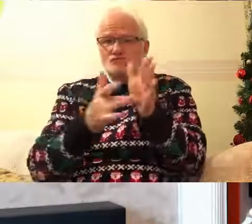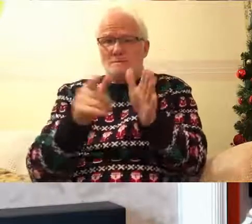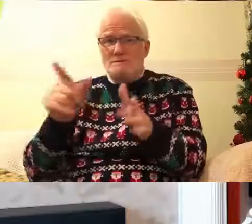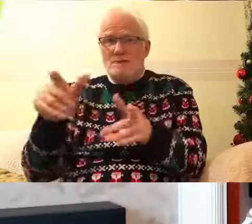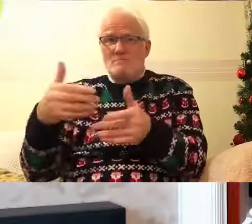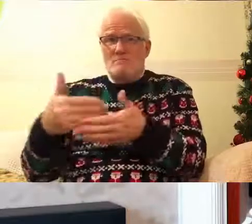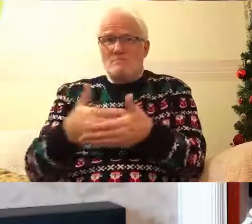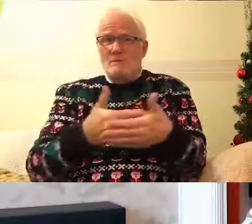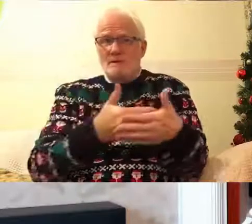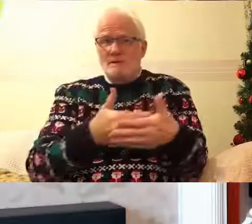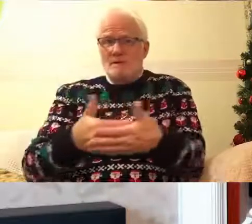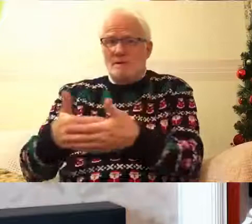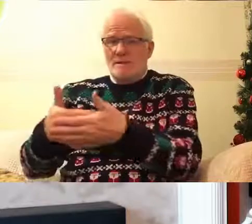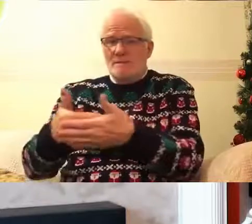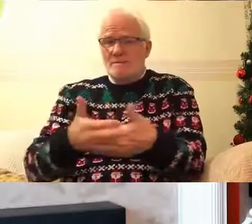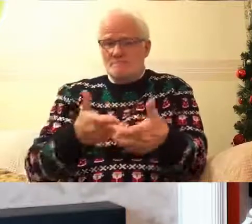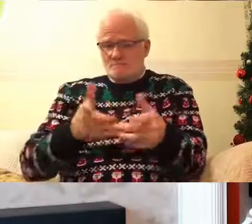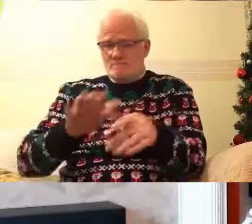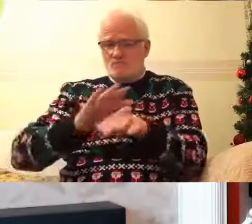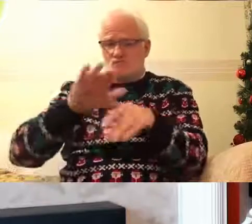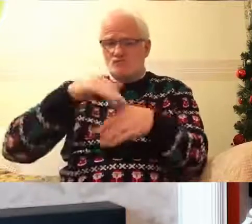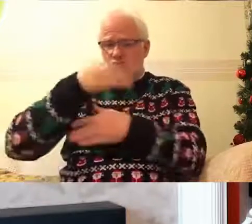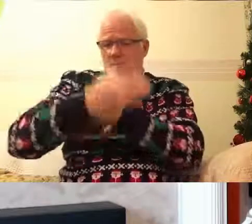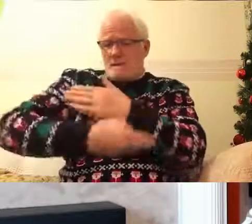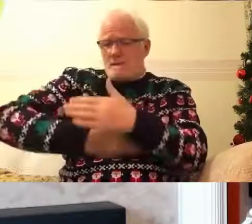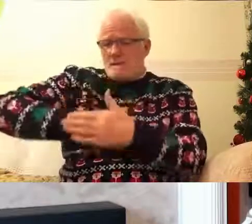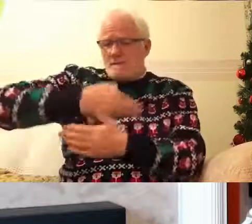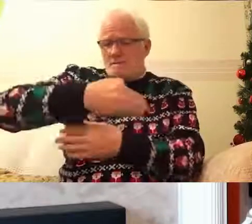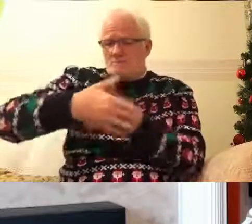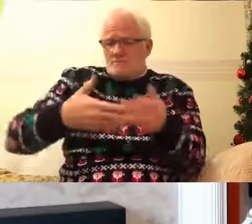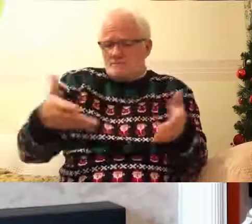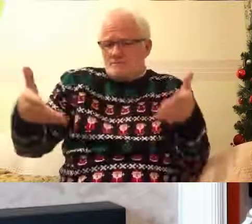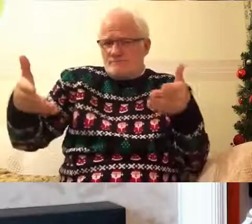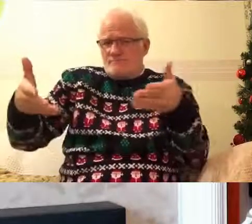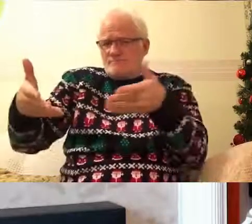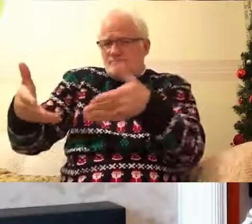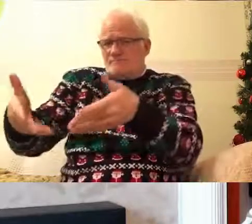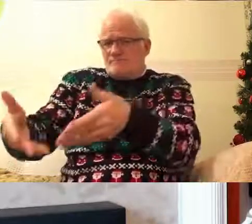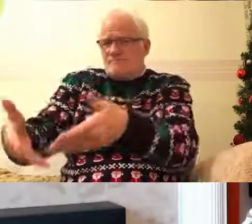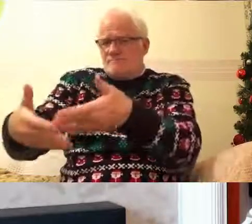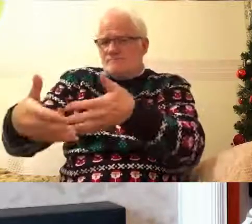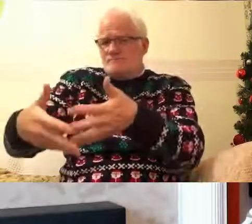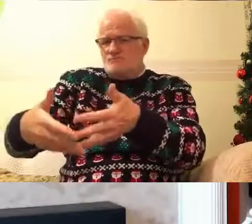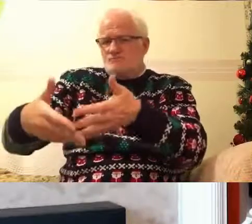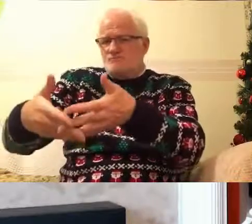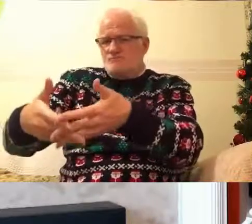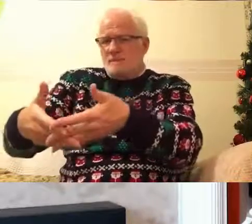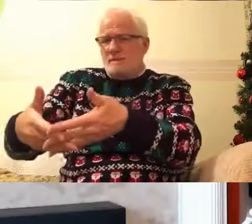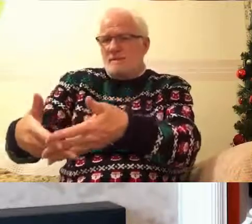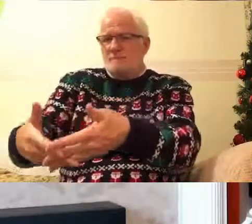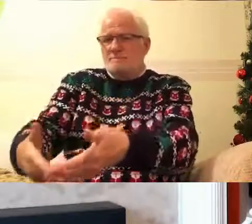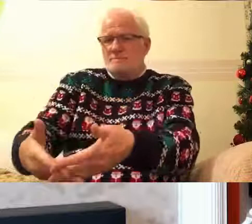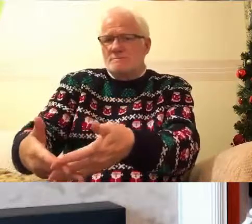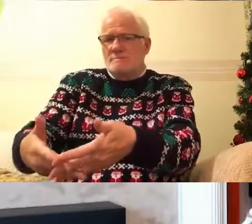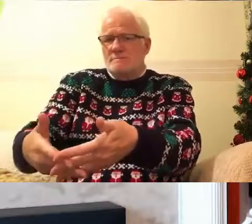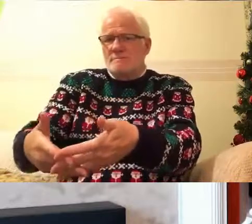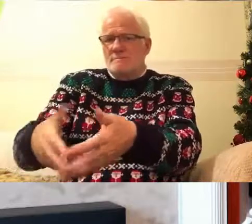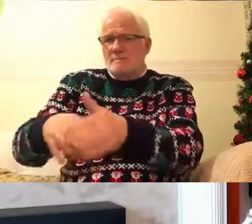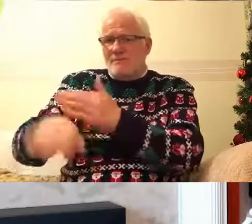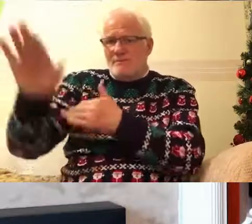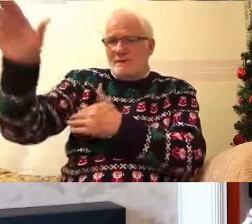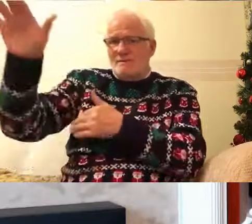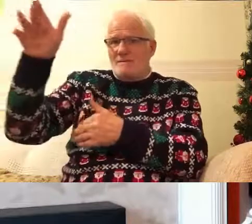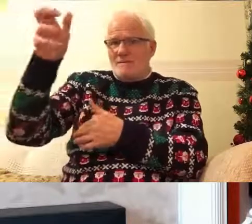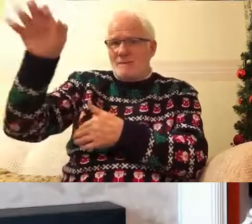praising God. And they were singing, "Glory to God in the highest, and peace on earth, peace to